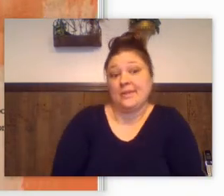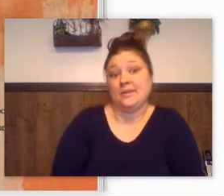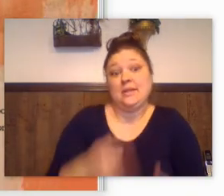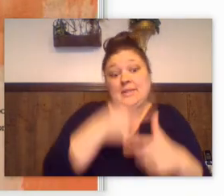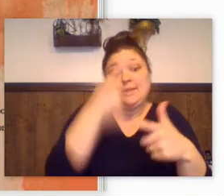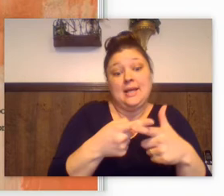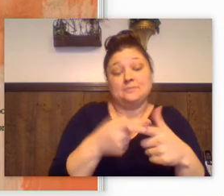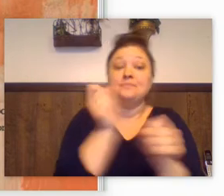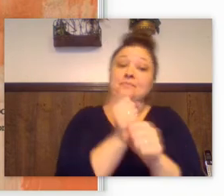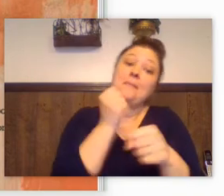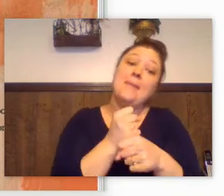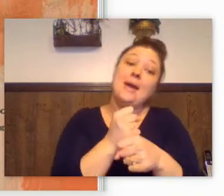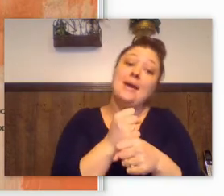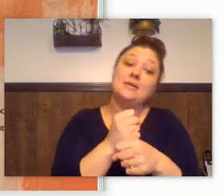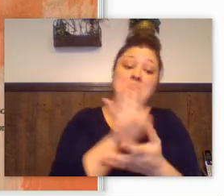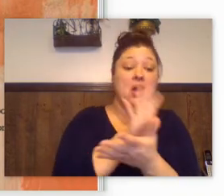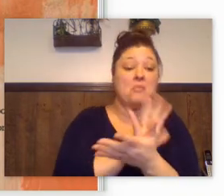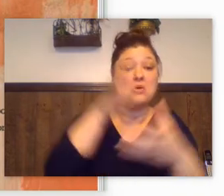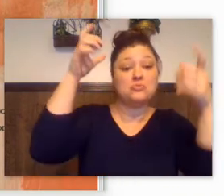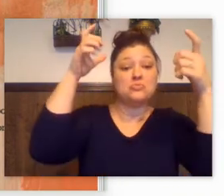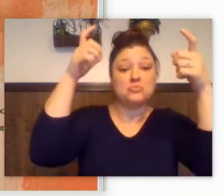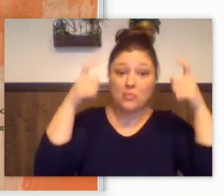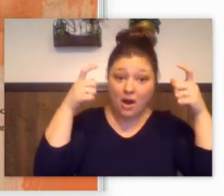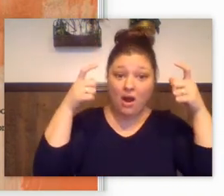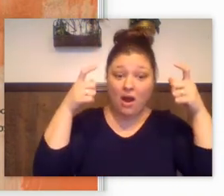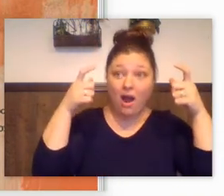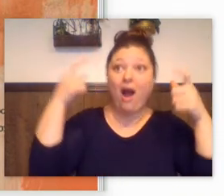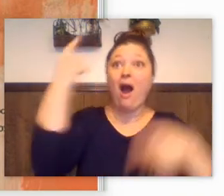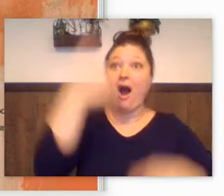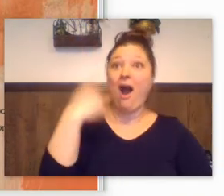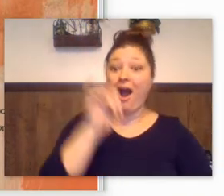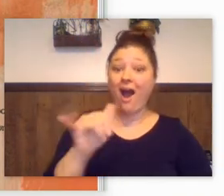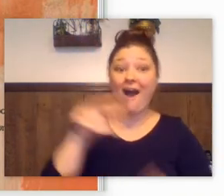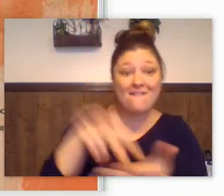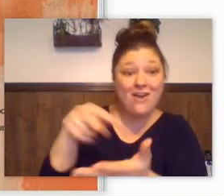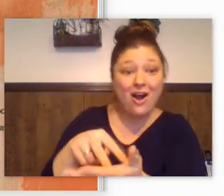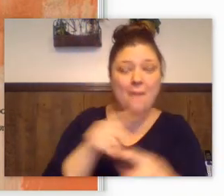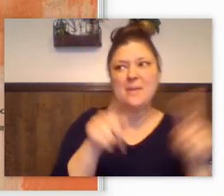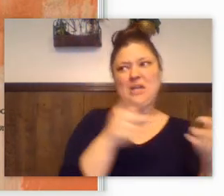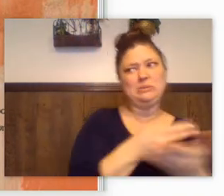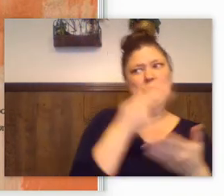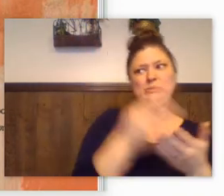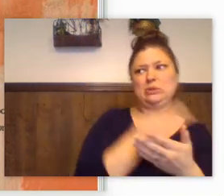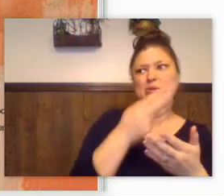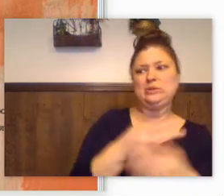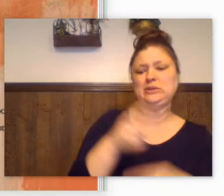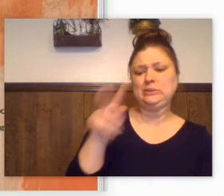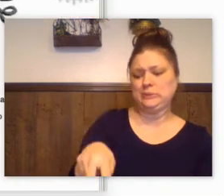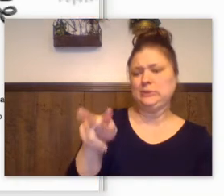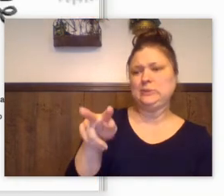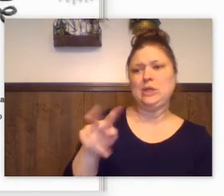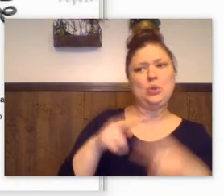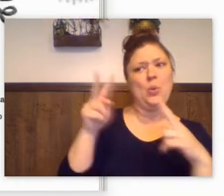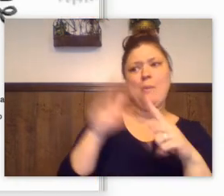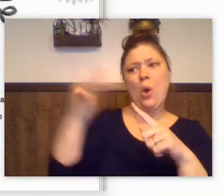Then he made a paper crown to look more forkish, but the spoons thought he was too pointy.